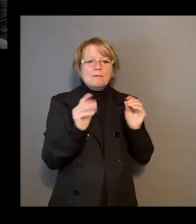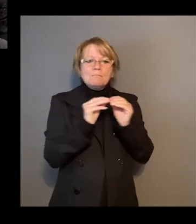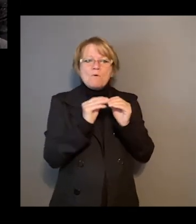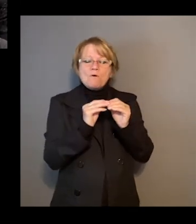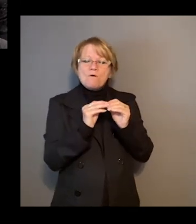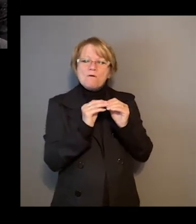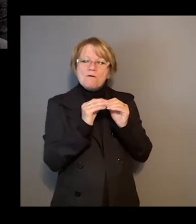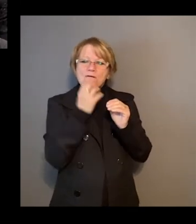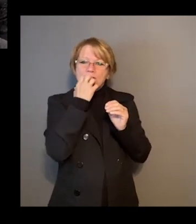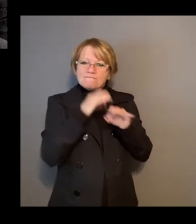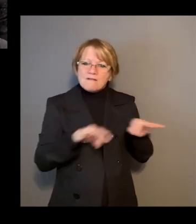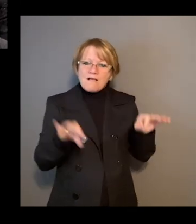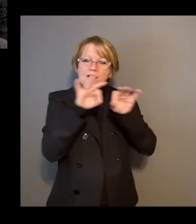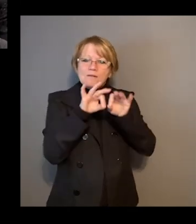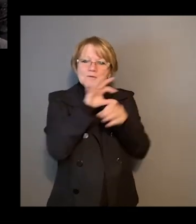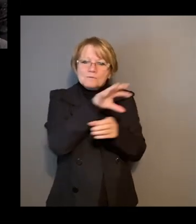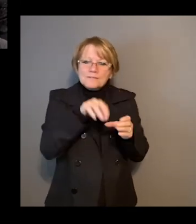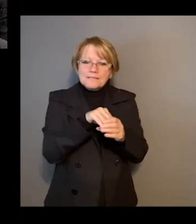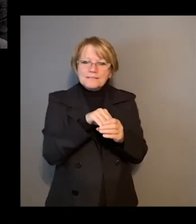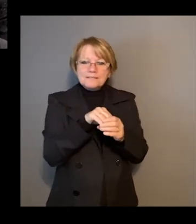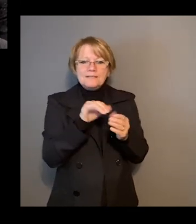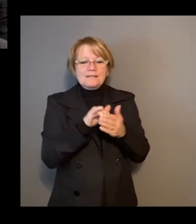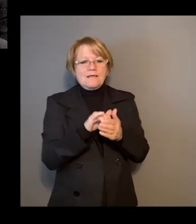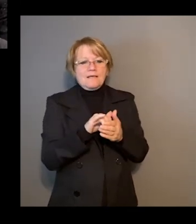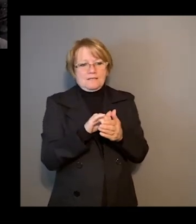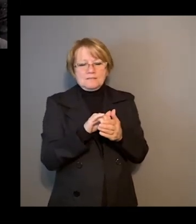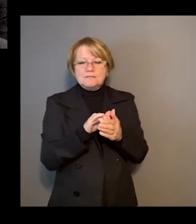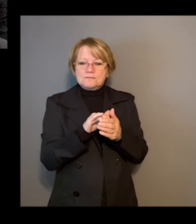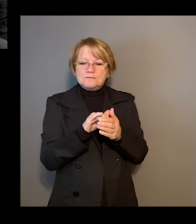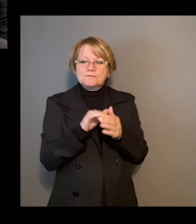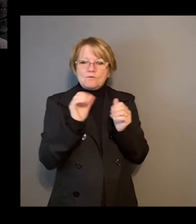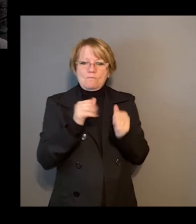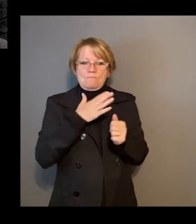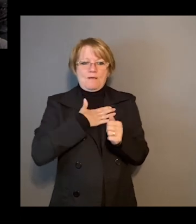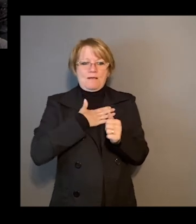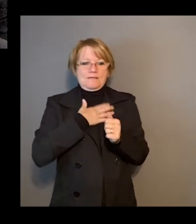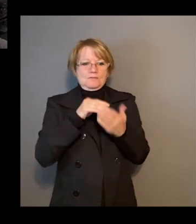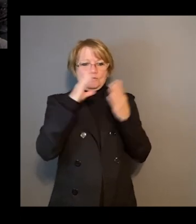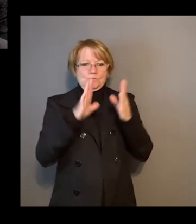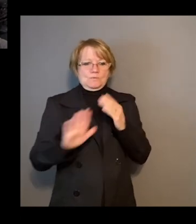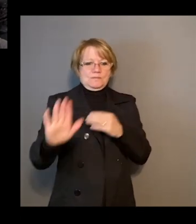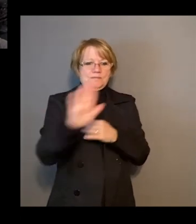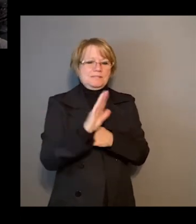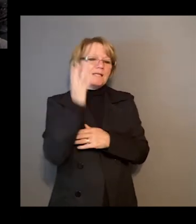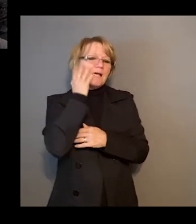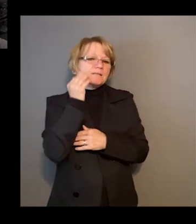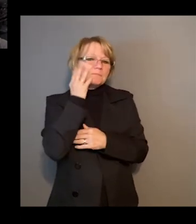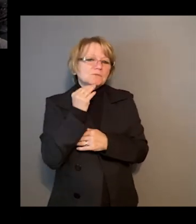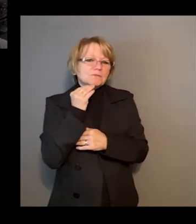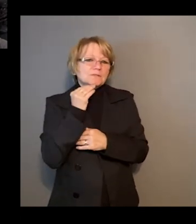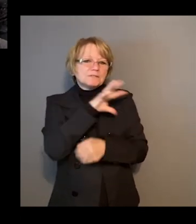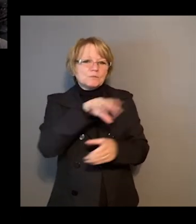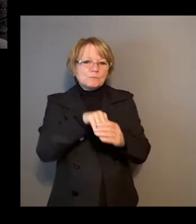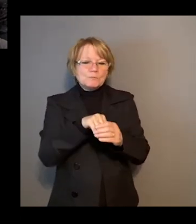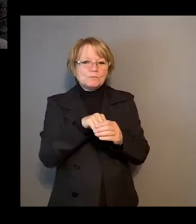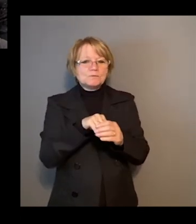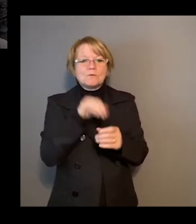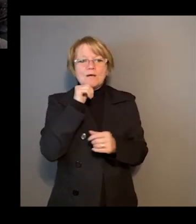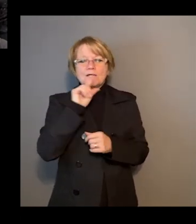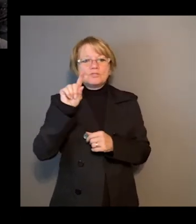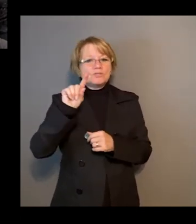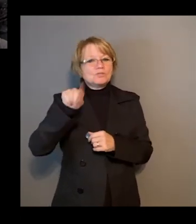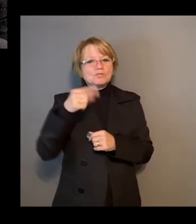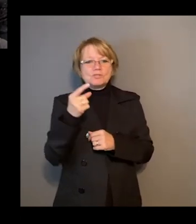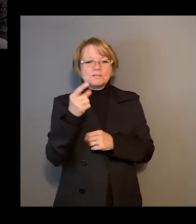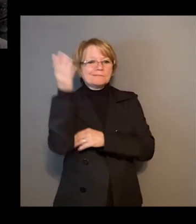contextualized from the experiences of my students. So I don't just teach dry, sterilized knowledge. I